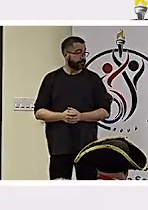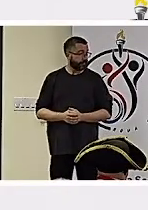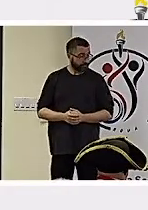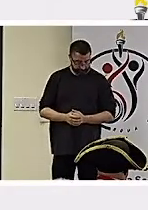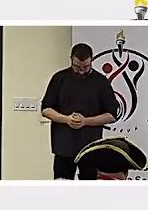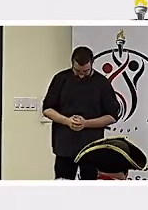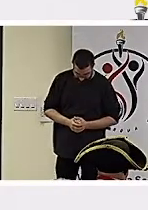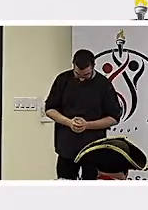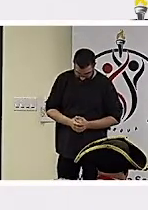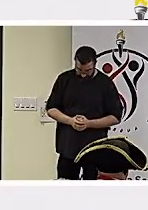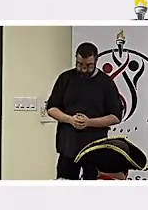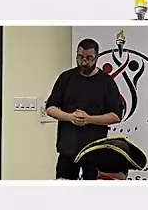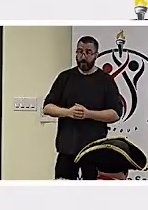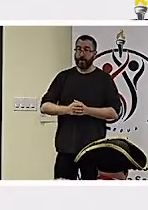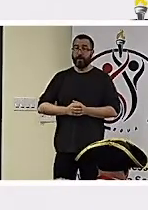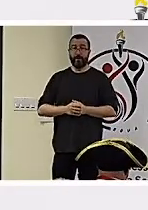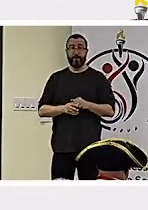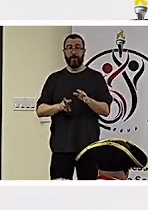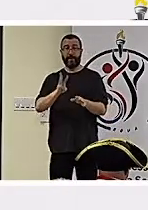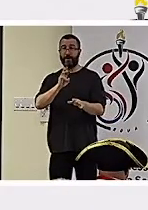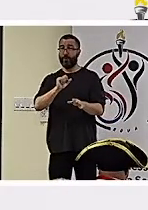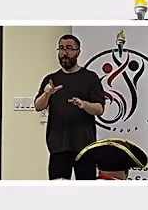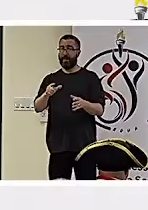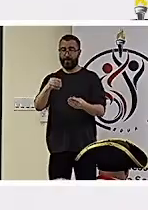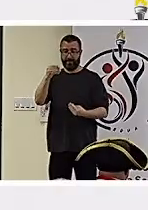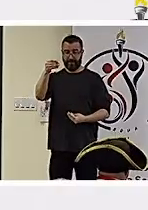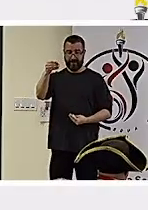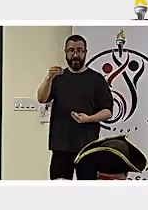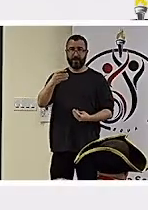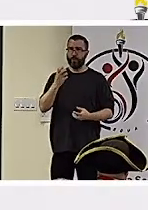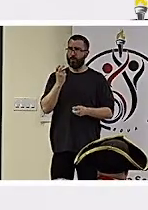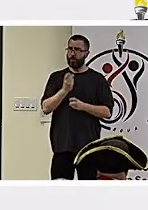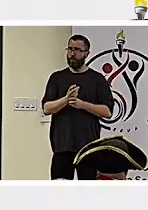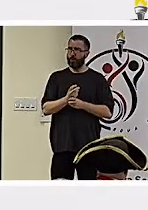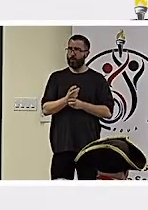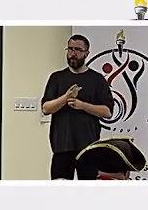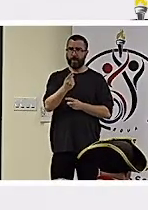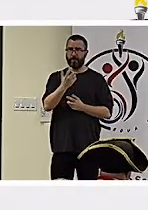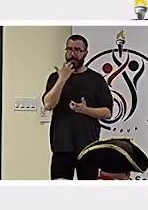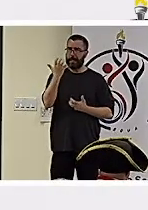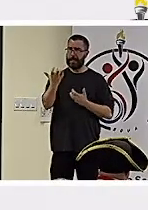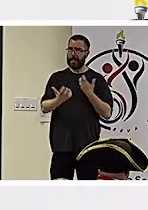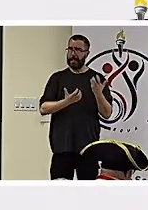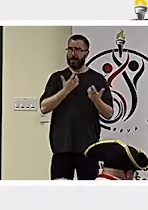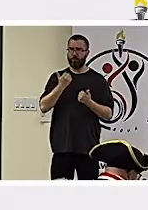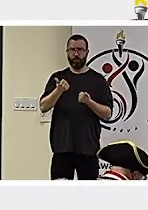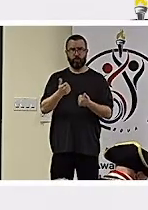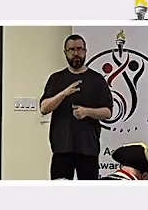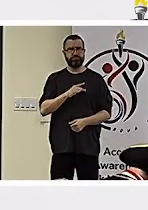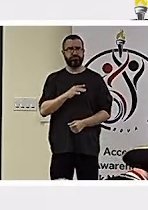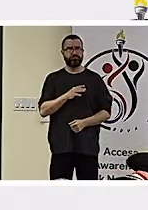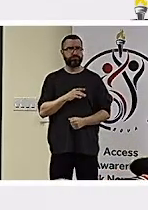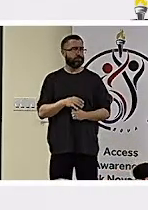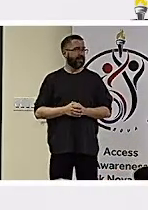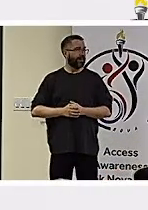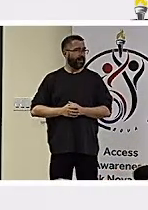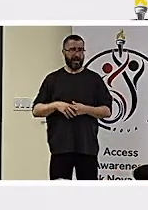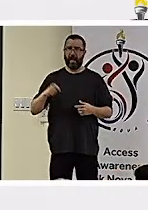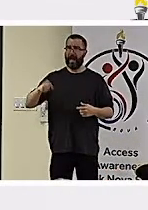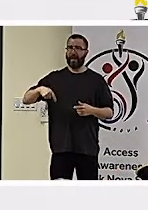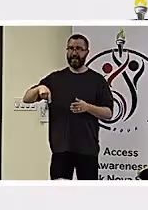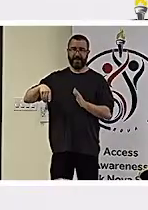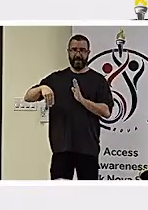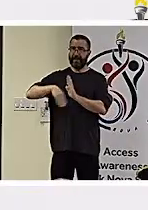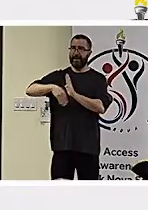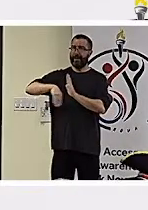It's hard to speak after Will because he's so commanding. Maybe I need a bell. Maybe I got to invest in a bell. No, he's reaching for